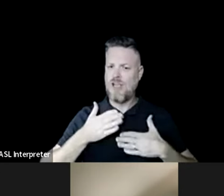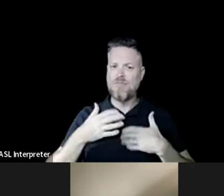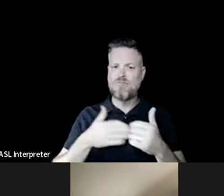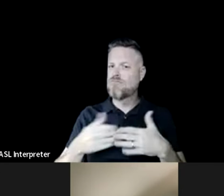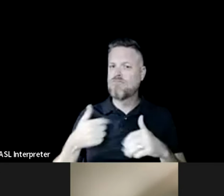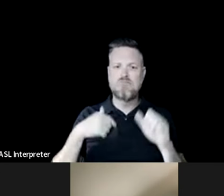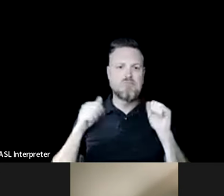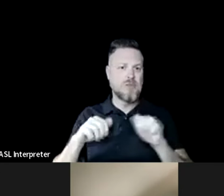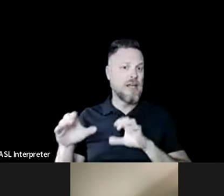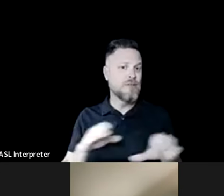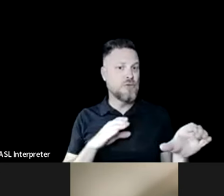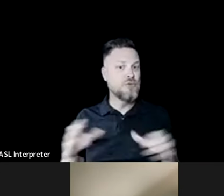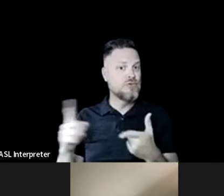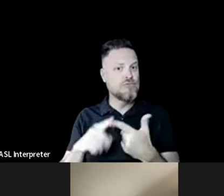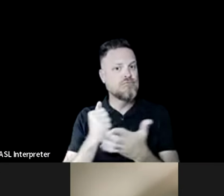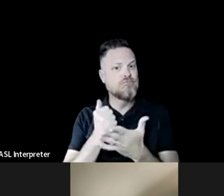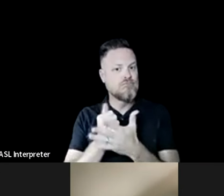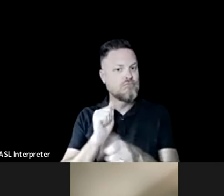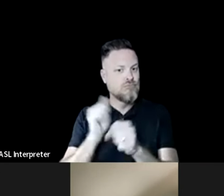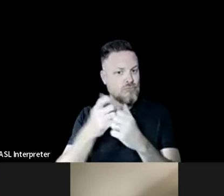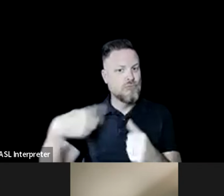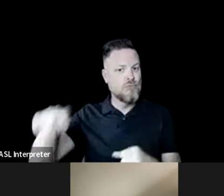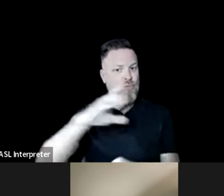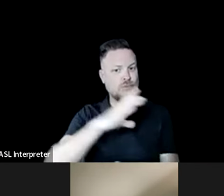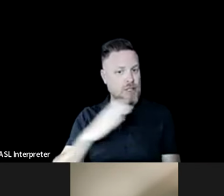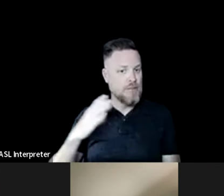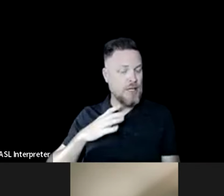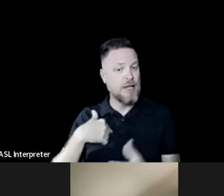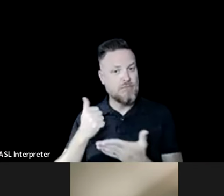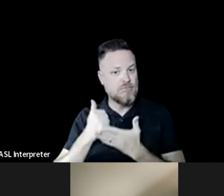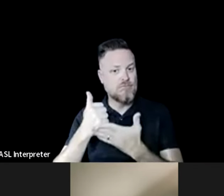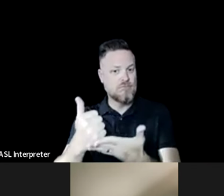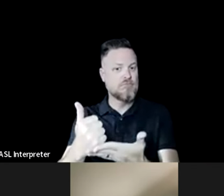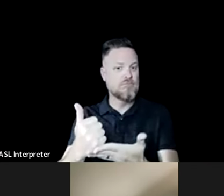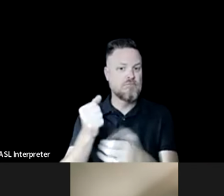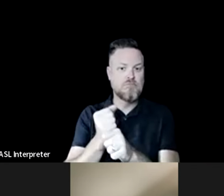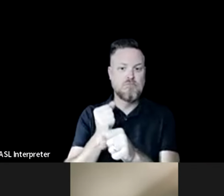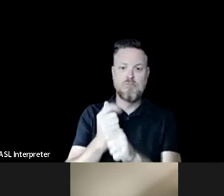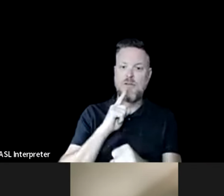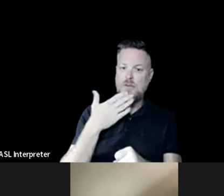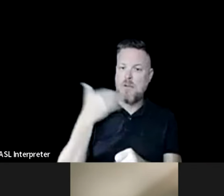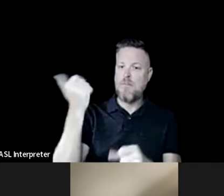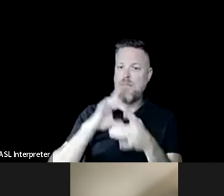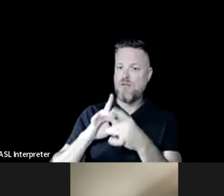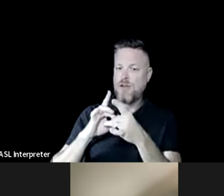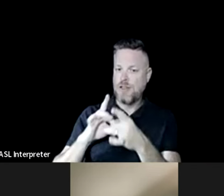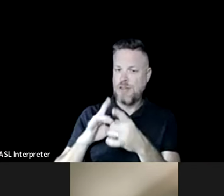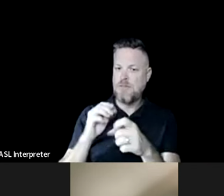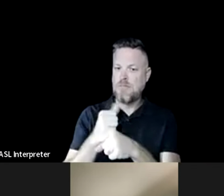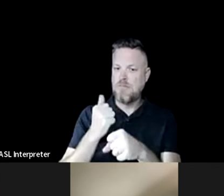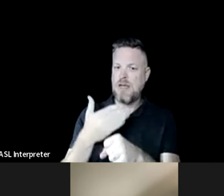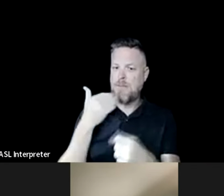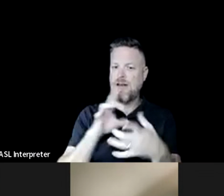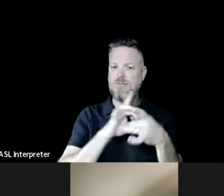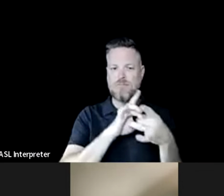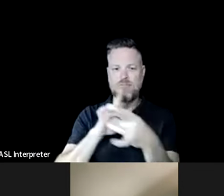can and work with this committee to help to make better relationships and new engagements with